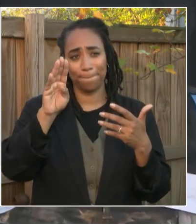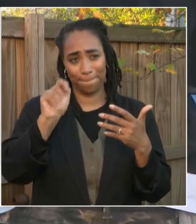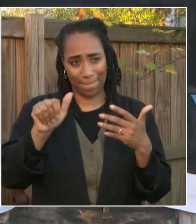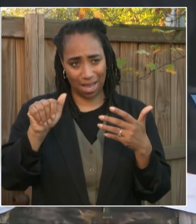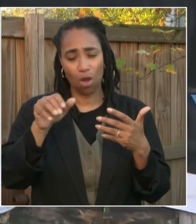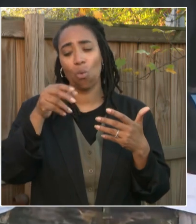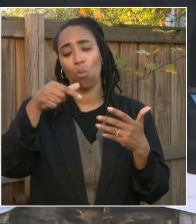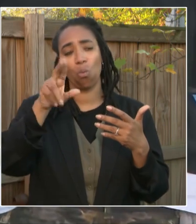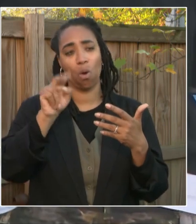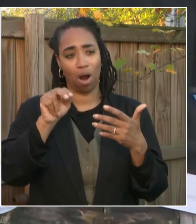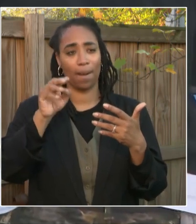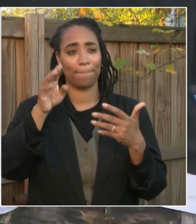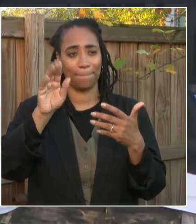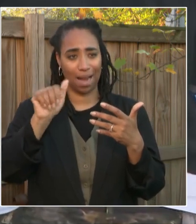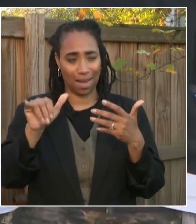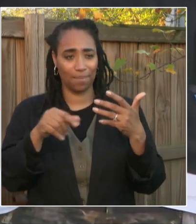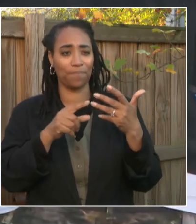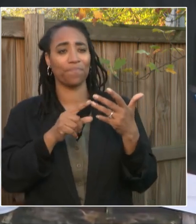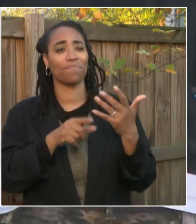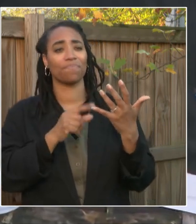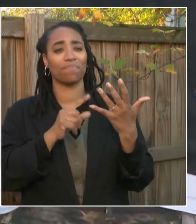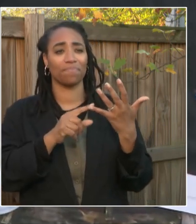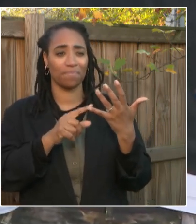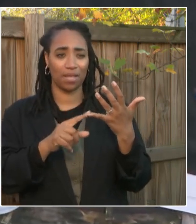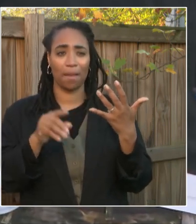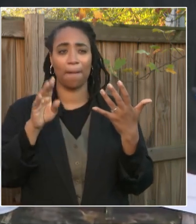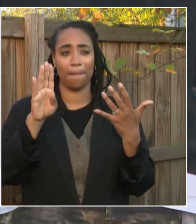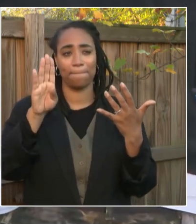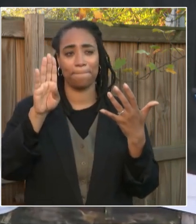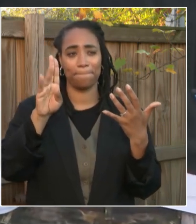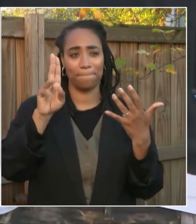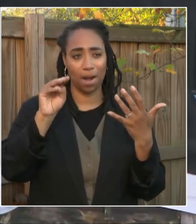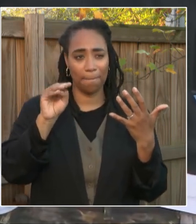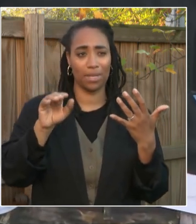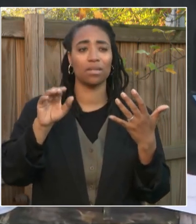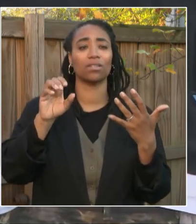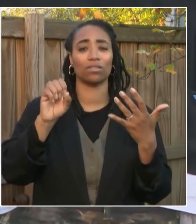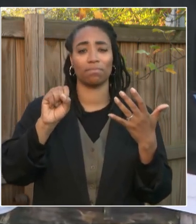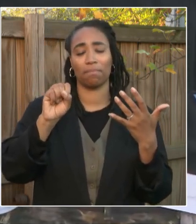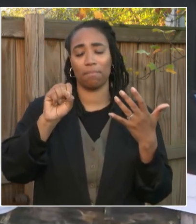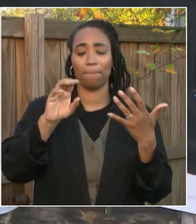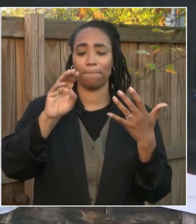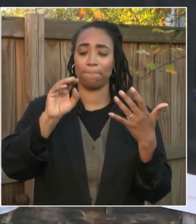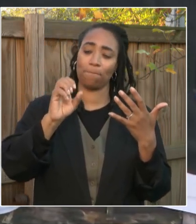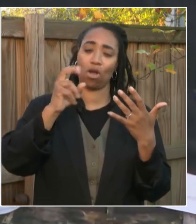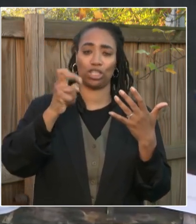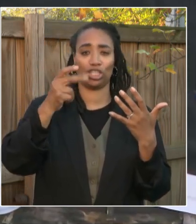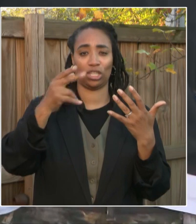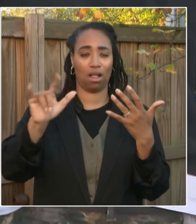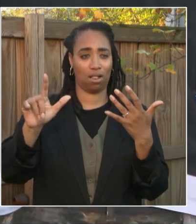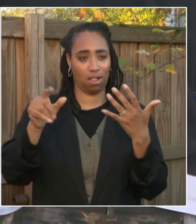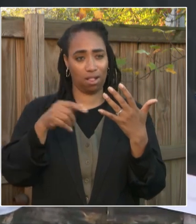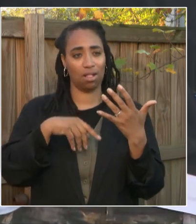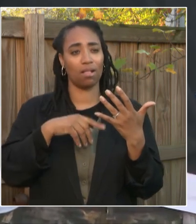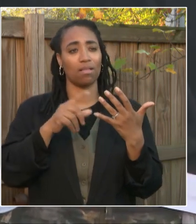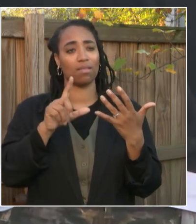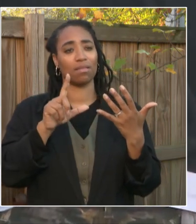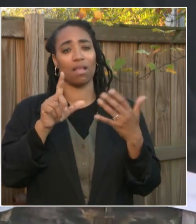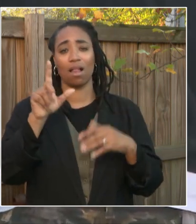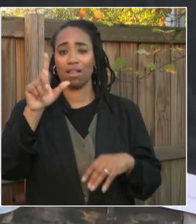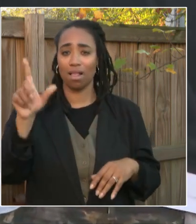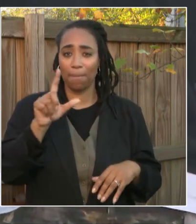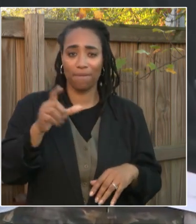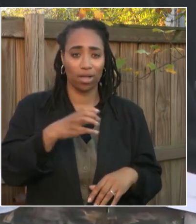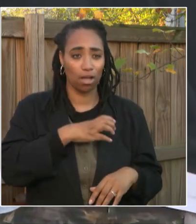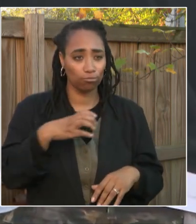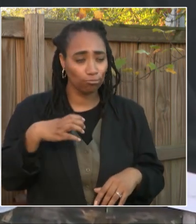from the Folk Life. I just go on and on and on with all you people who helped us. But moving forward, what I want to say, what's going to happen